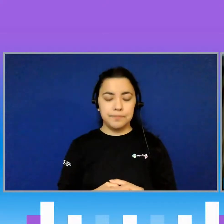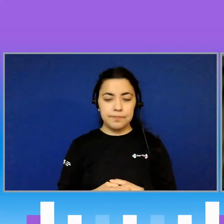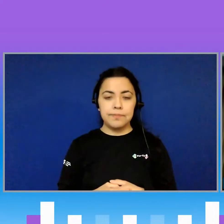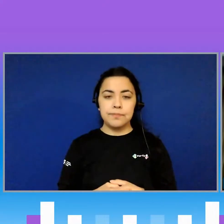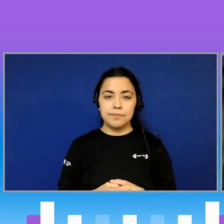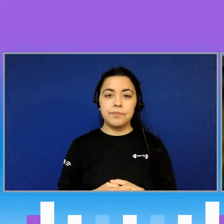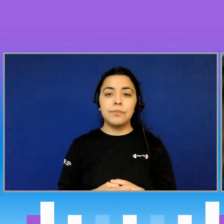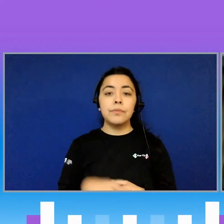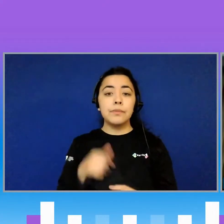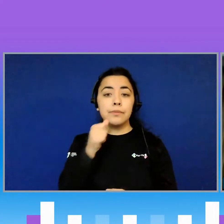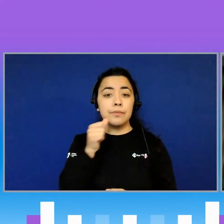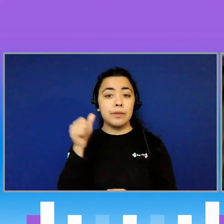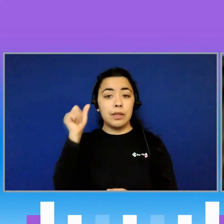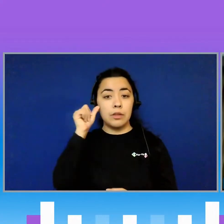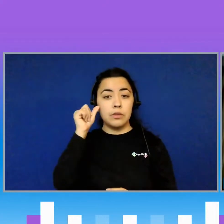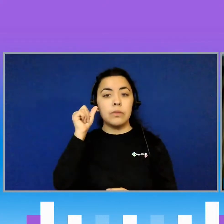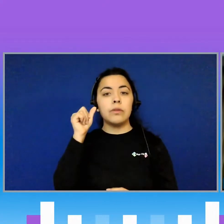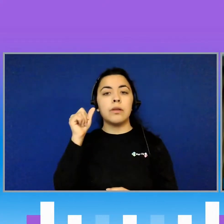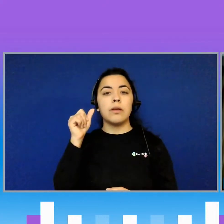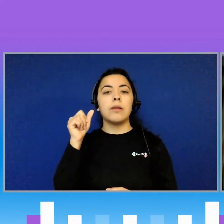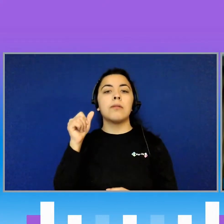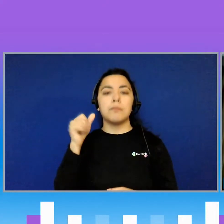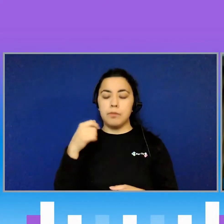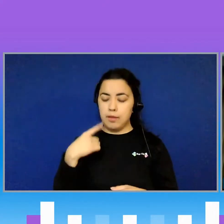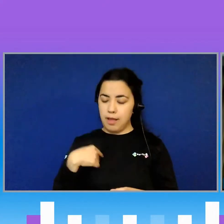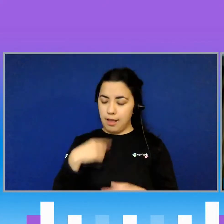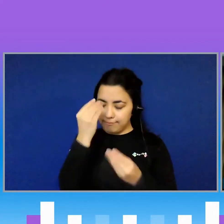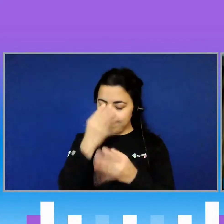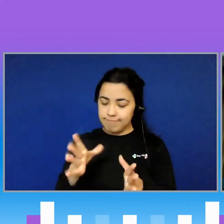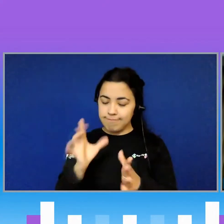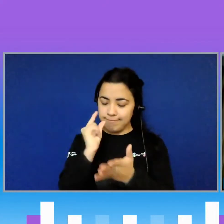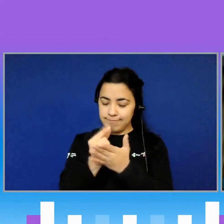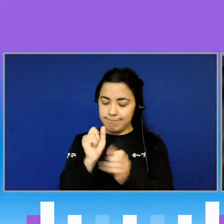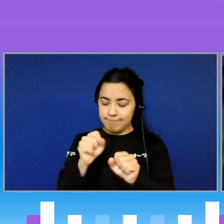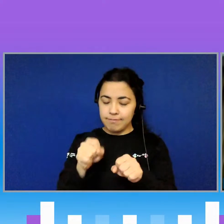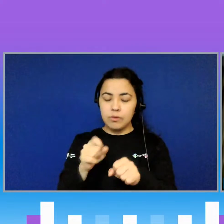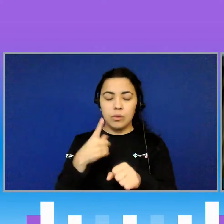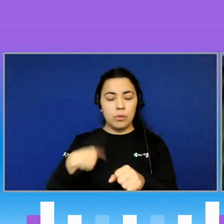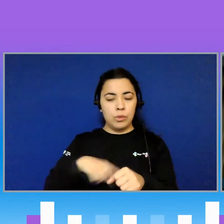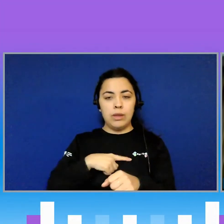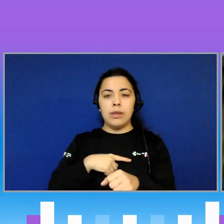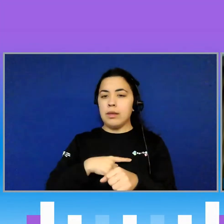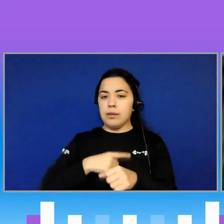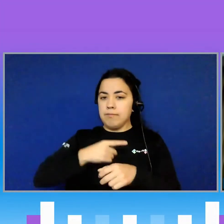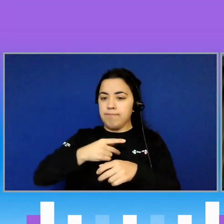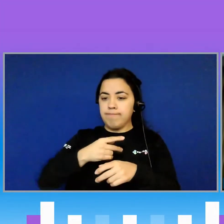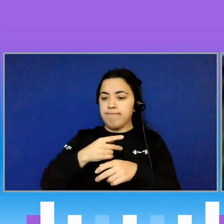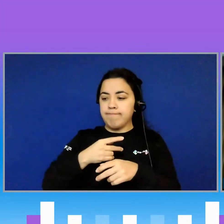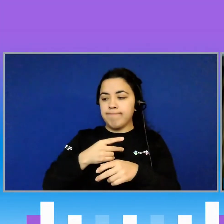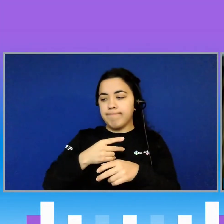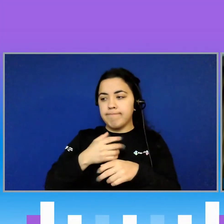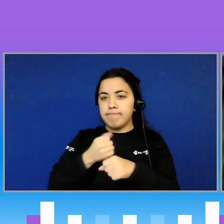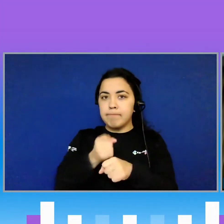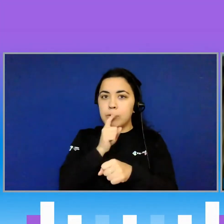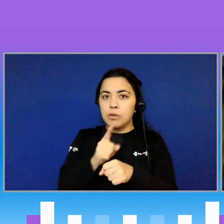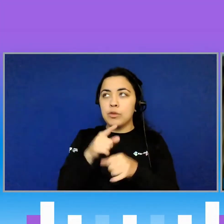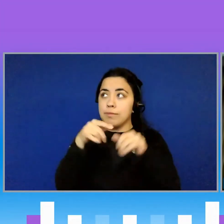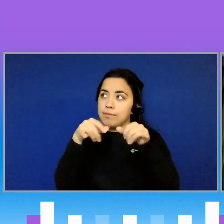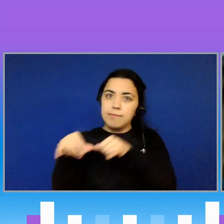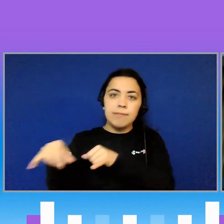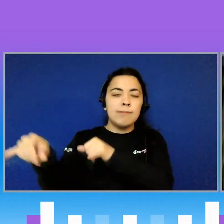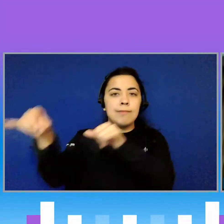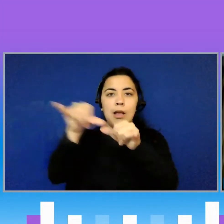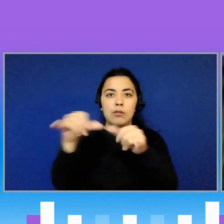just to reassure all of you that we are taking good care that the standards